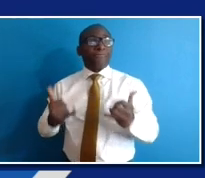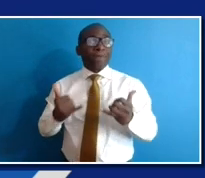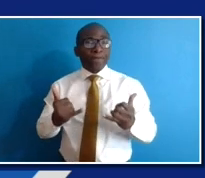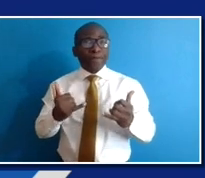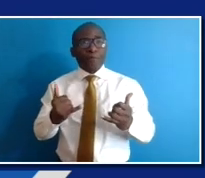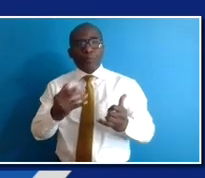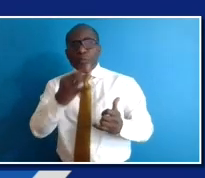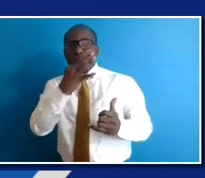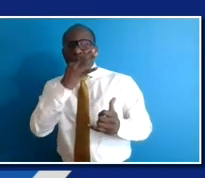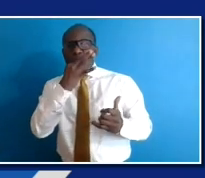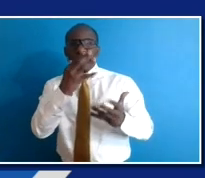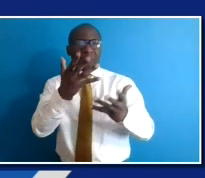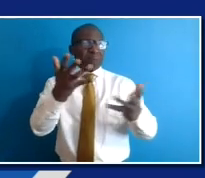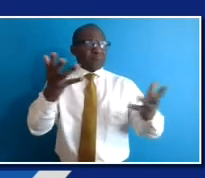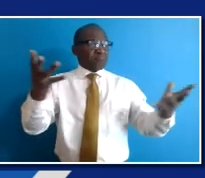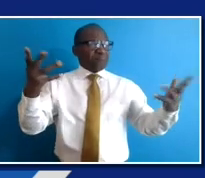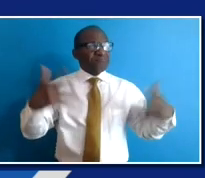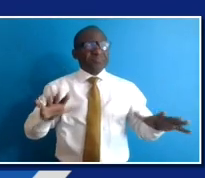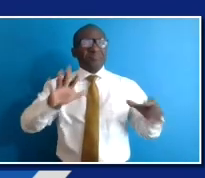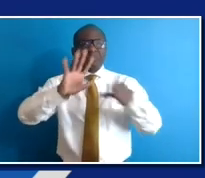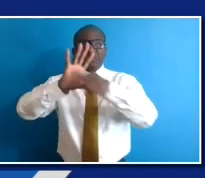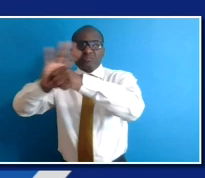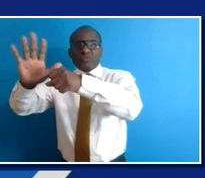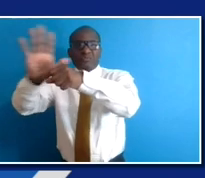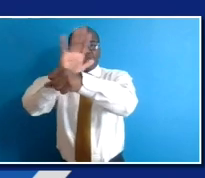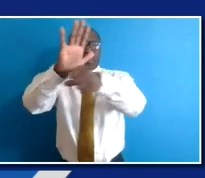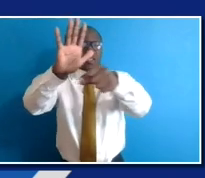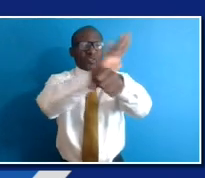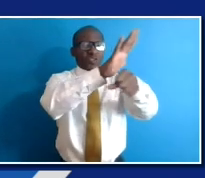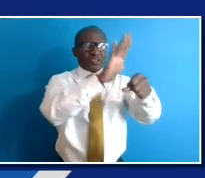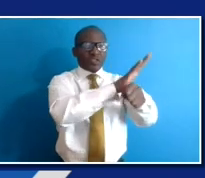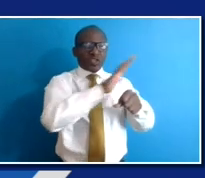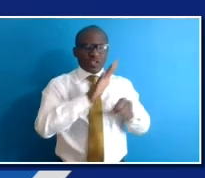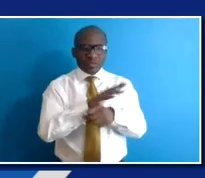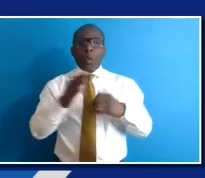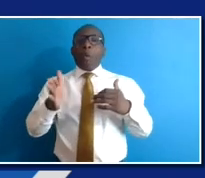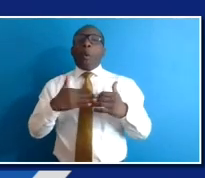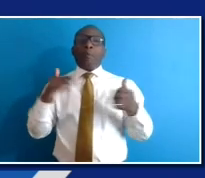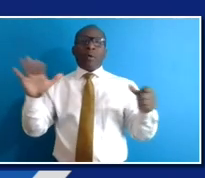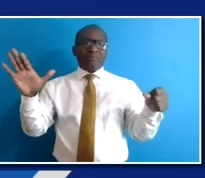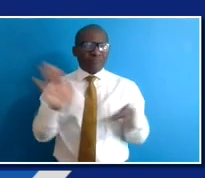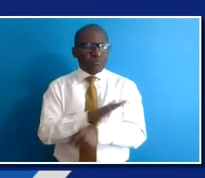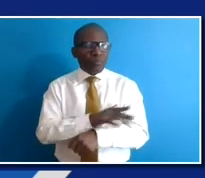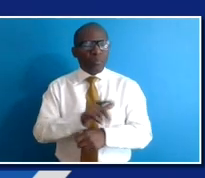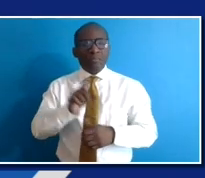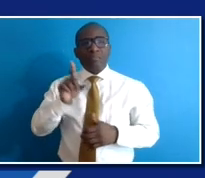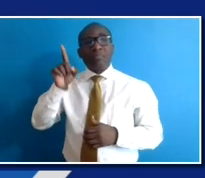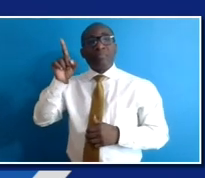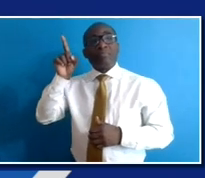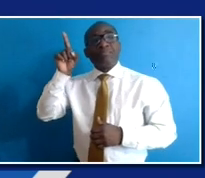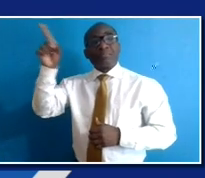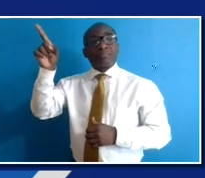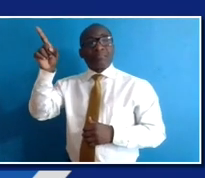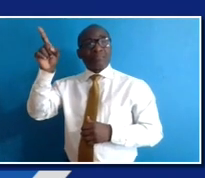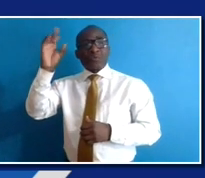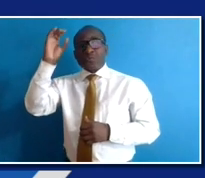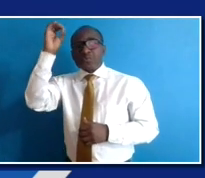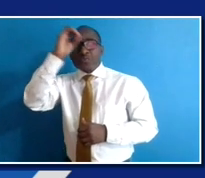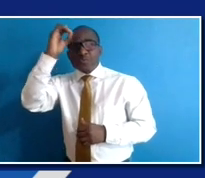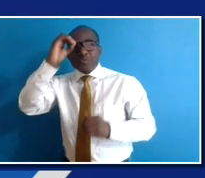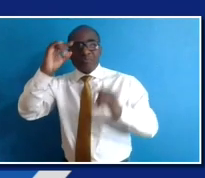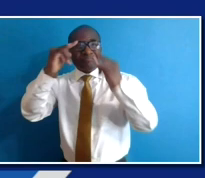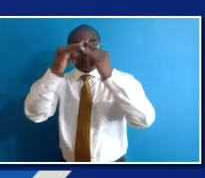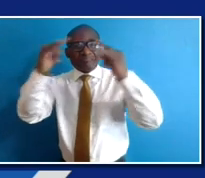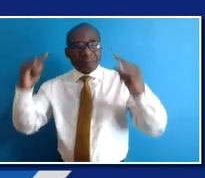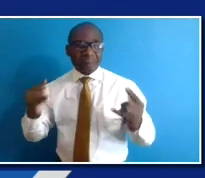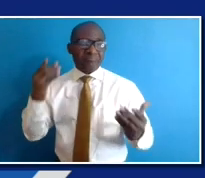Muscoot Farm Camp, which is up in Somers, is 100% sold out. And we have a hole-in-one golf camp that's going to be at our different golf courses, and